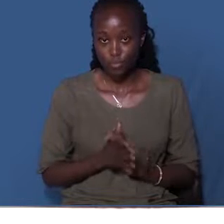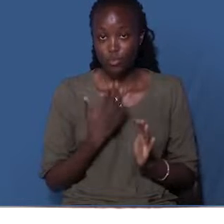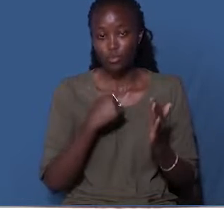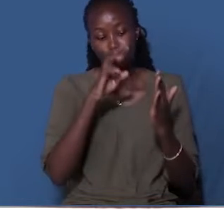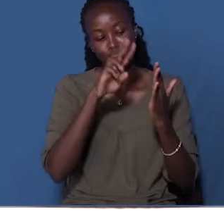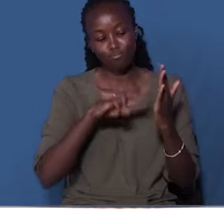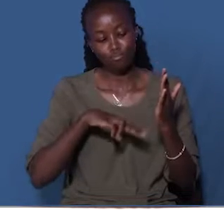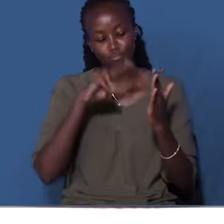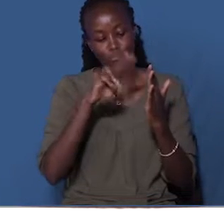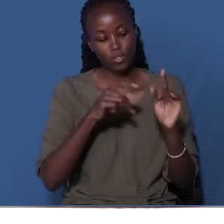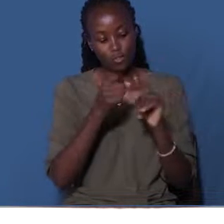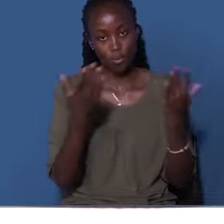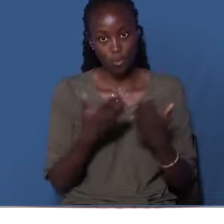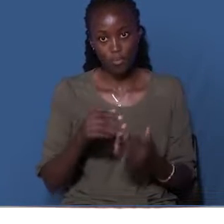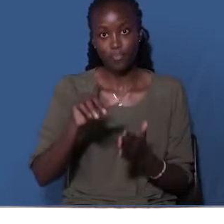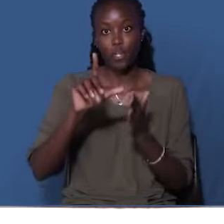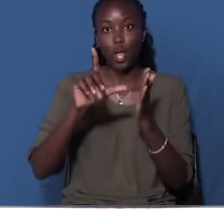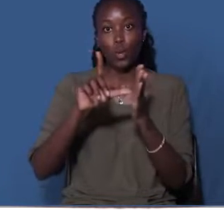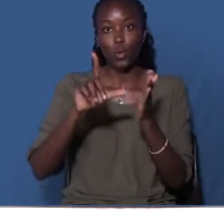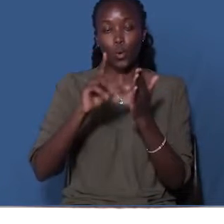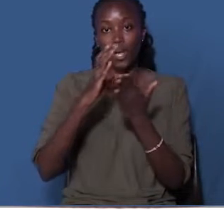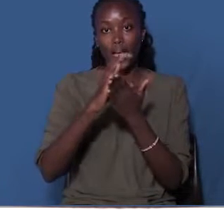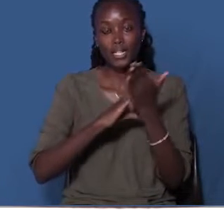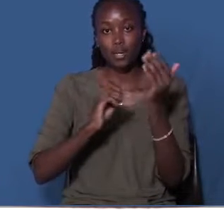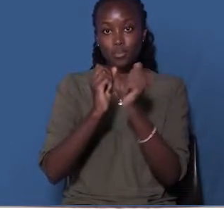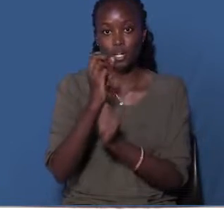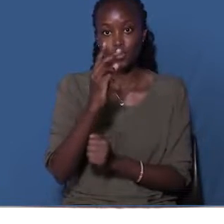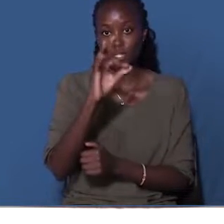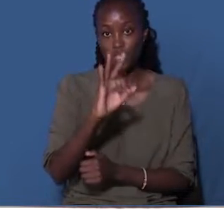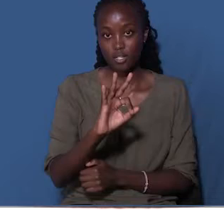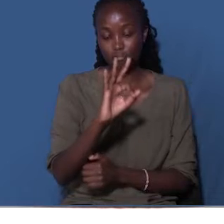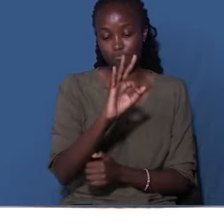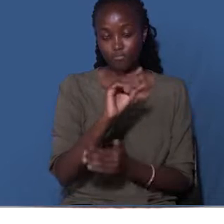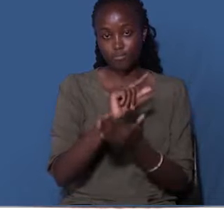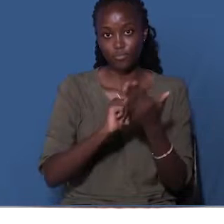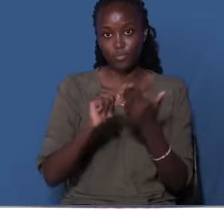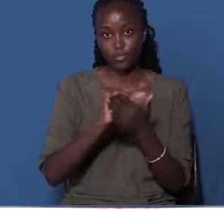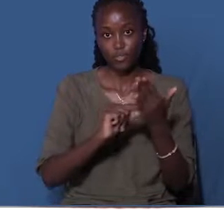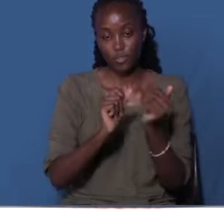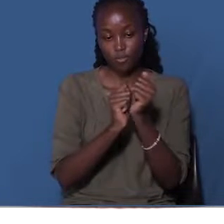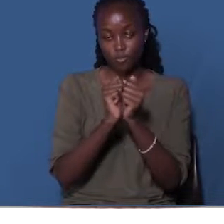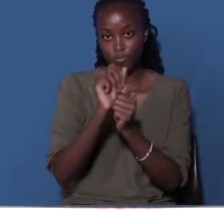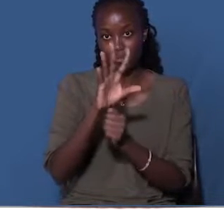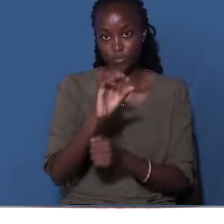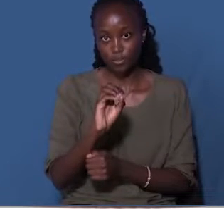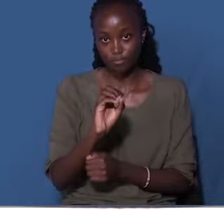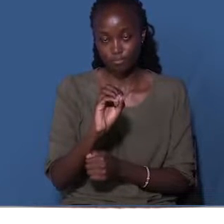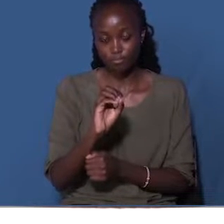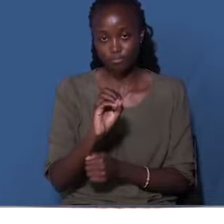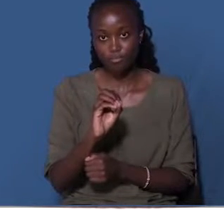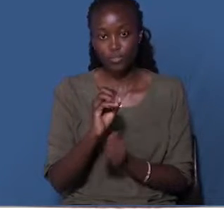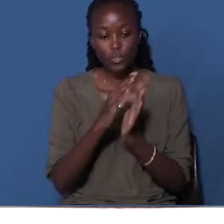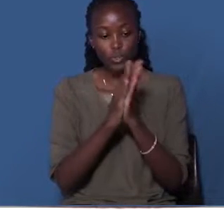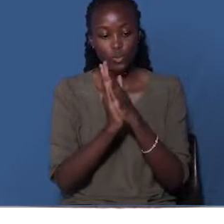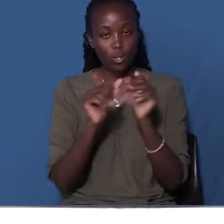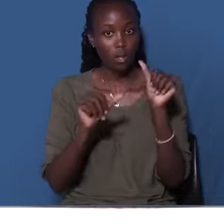the gospel according to Luke chapter 23, for beginning to read from verse 50. It talks about